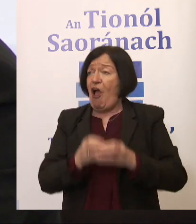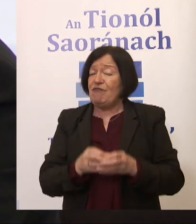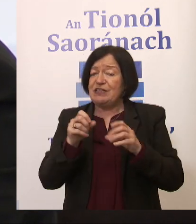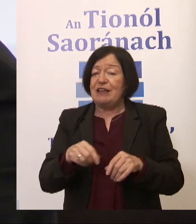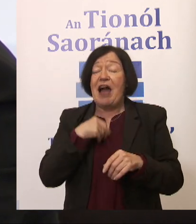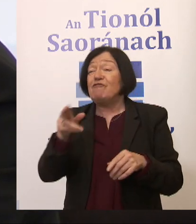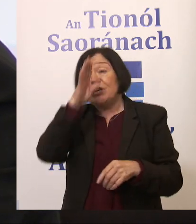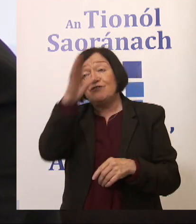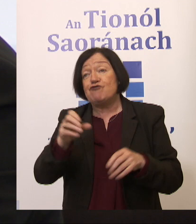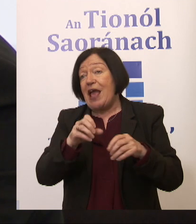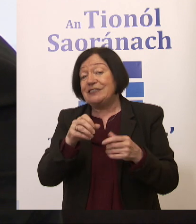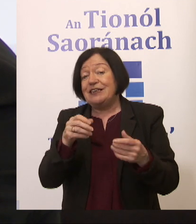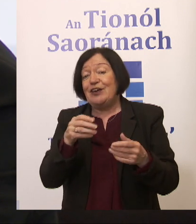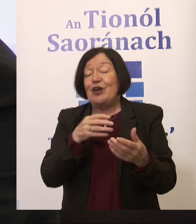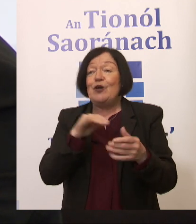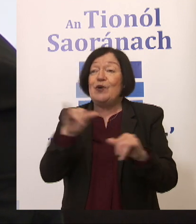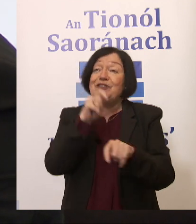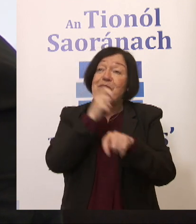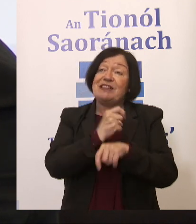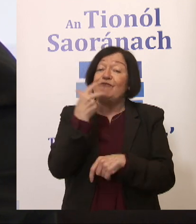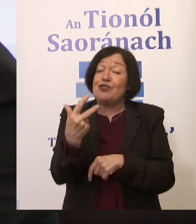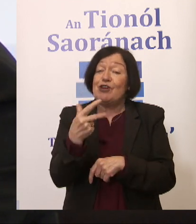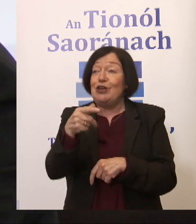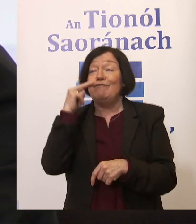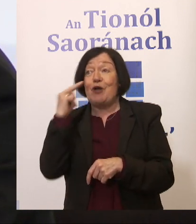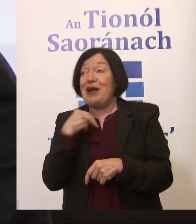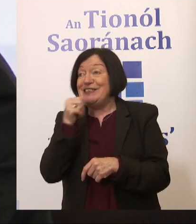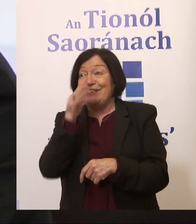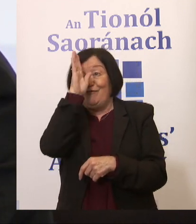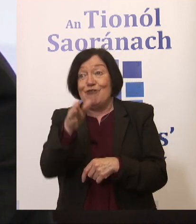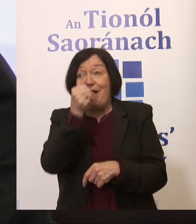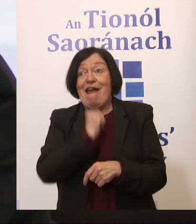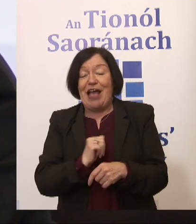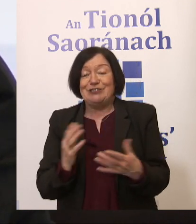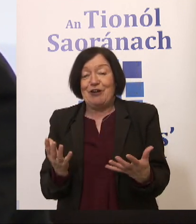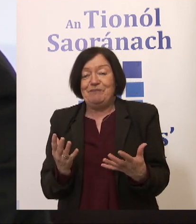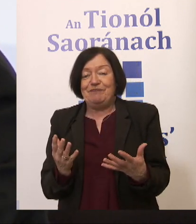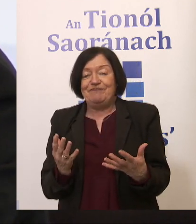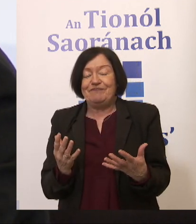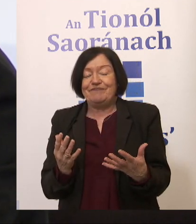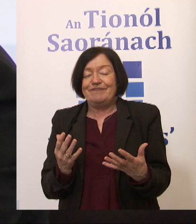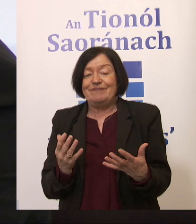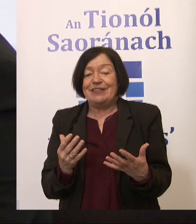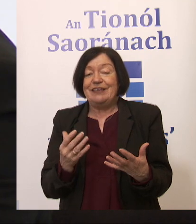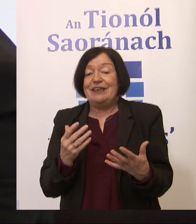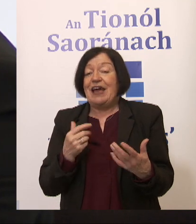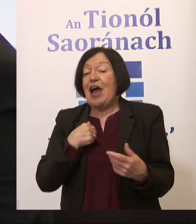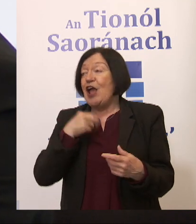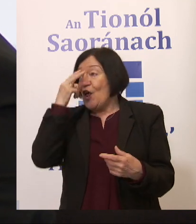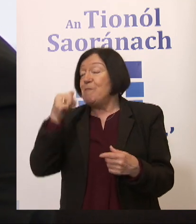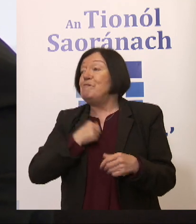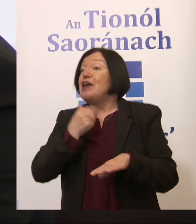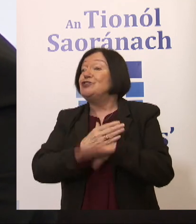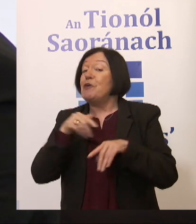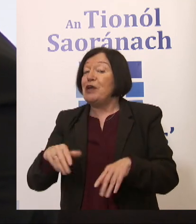direct answer which is the best of the 3, as you'll probably notice. it's, as I understand, my job